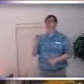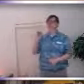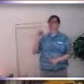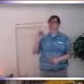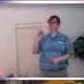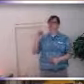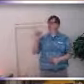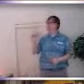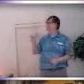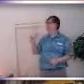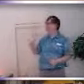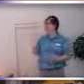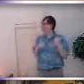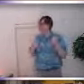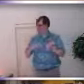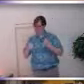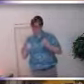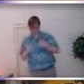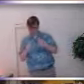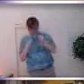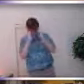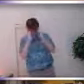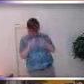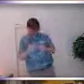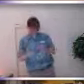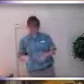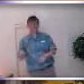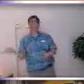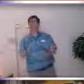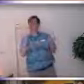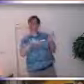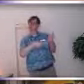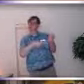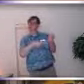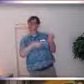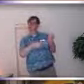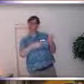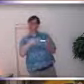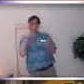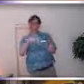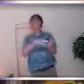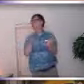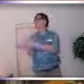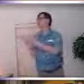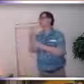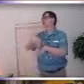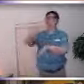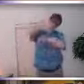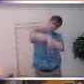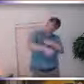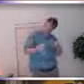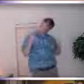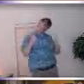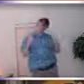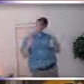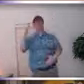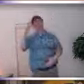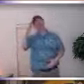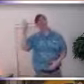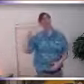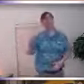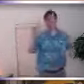This energy is invisible, but it's there. It is reacting off the energy of our thoughts and